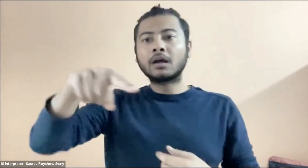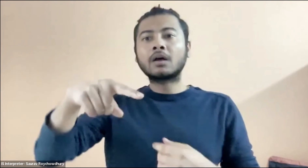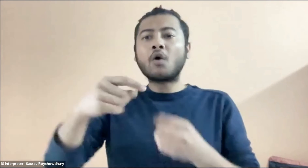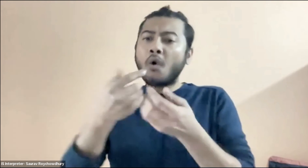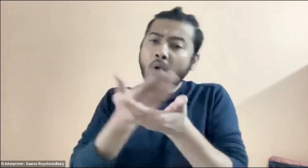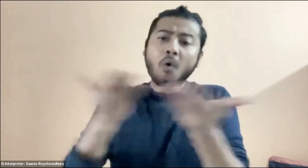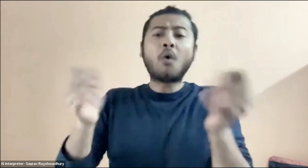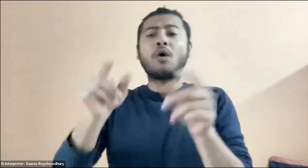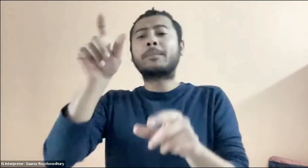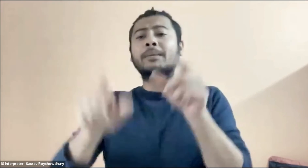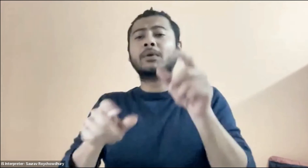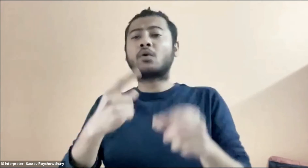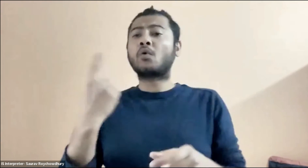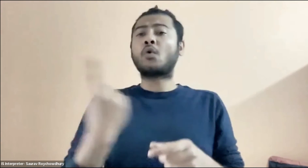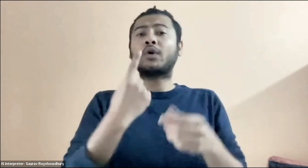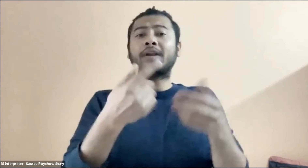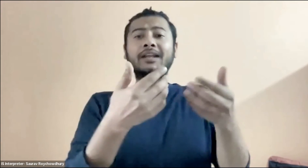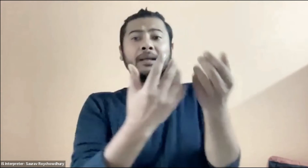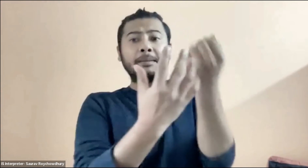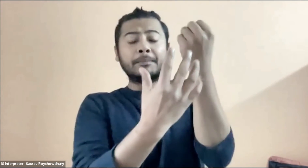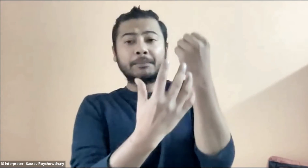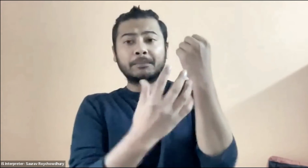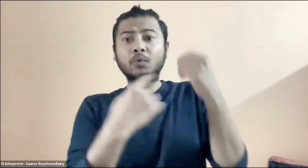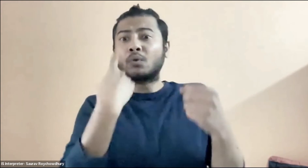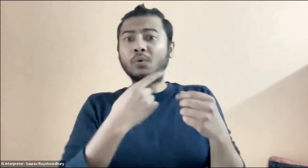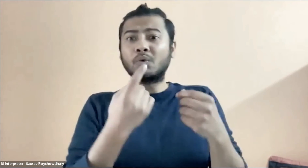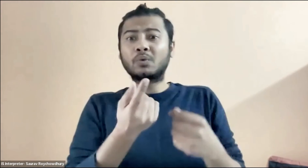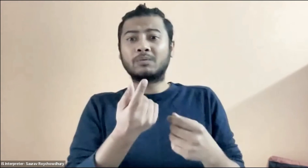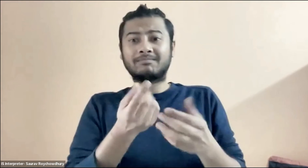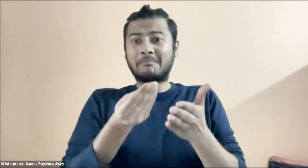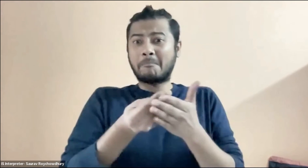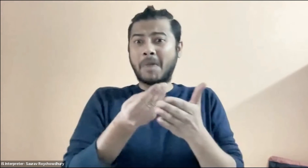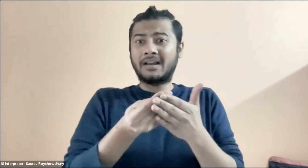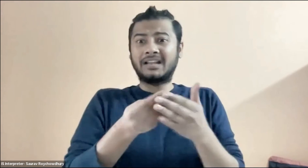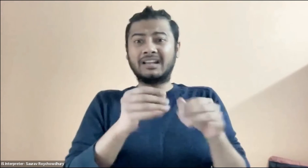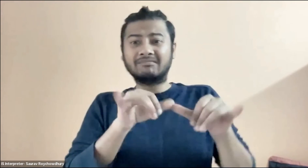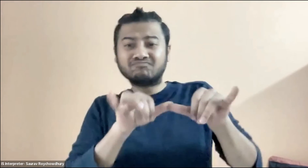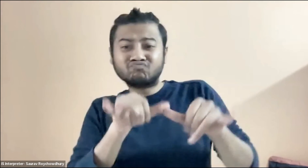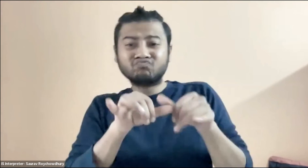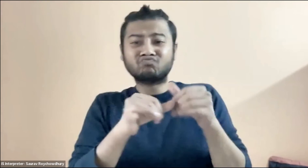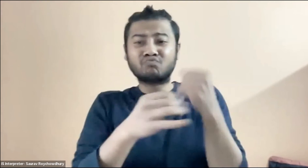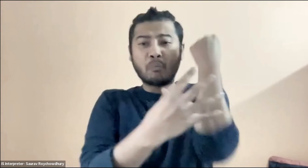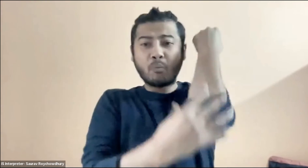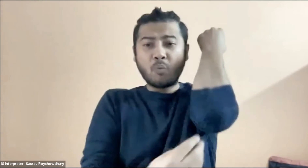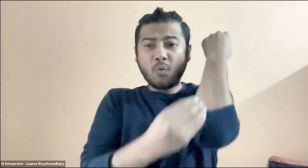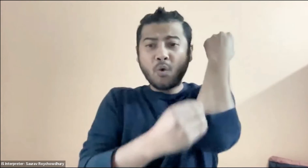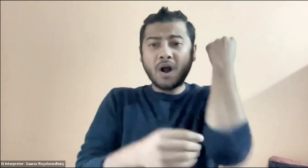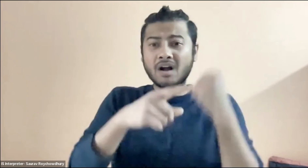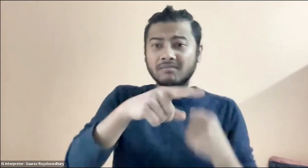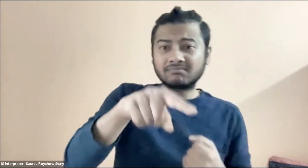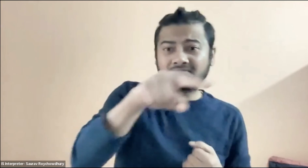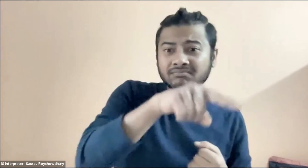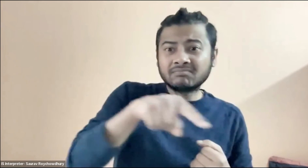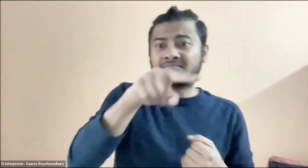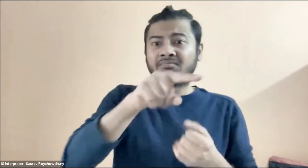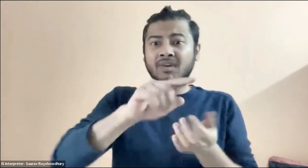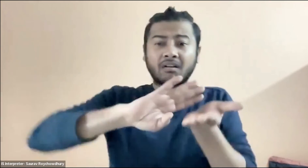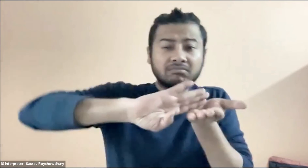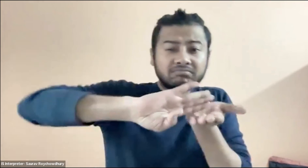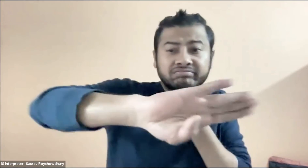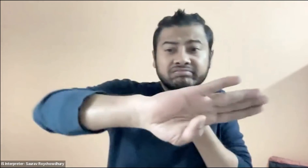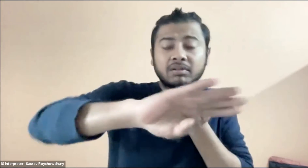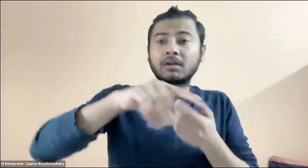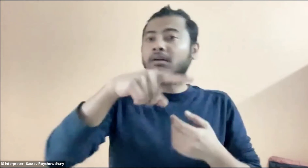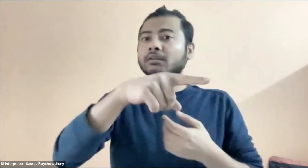Because the poor and excluded do not have too much political voice. So in sitting in a country like India, we have to find ways